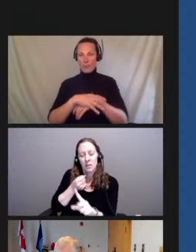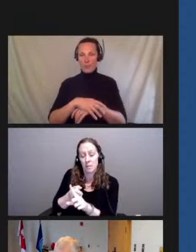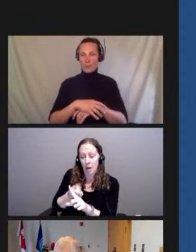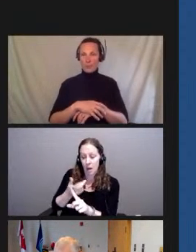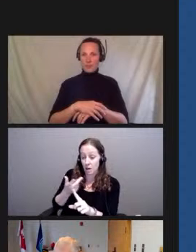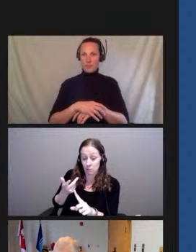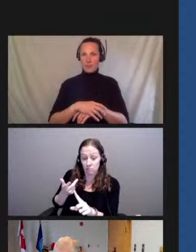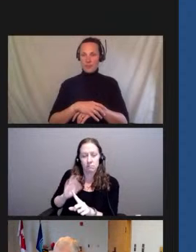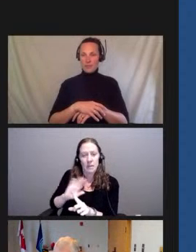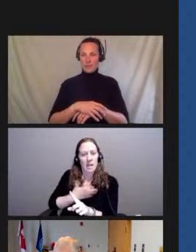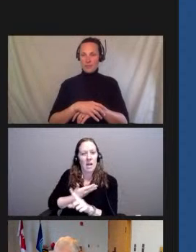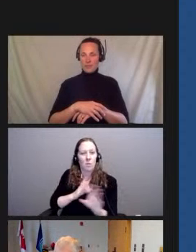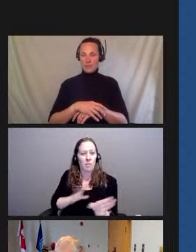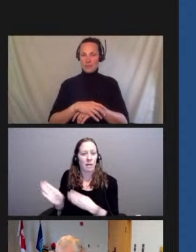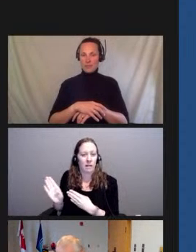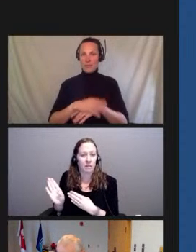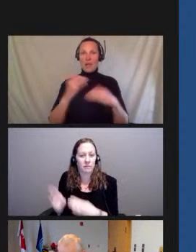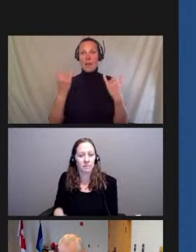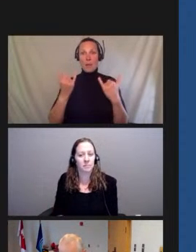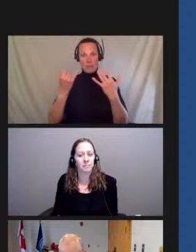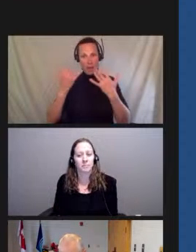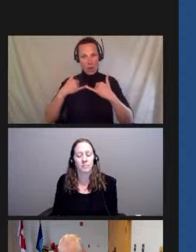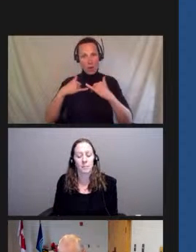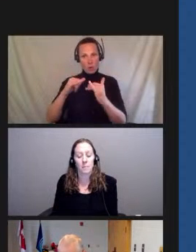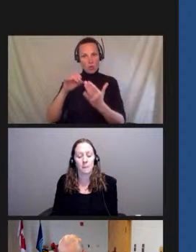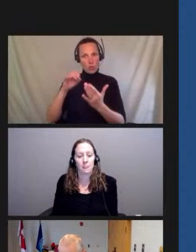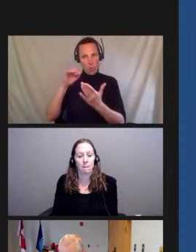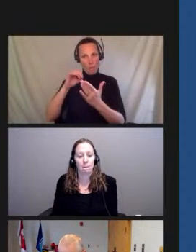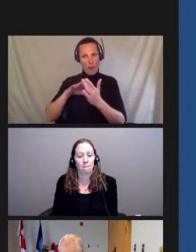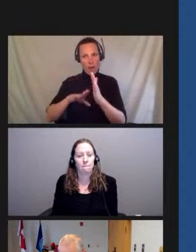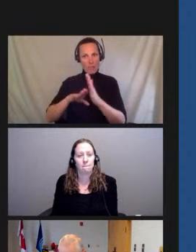plan. Next slide, please.